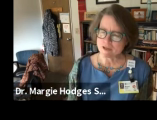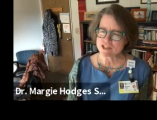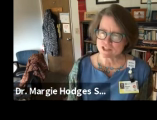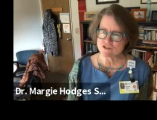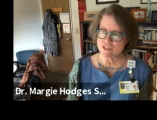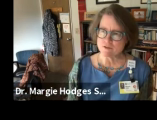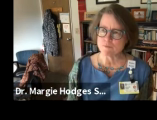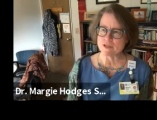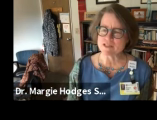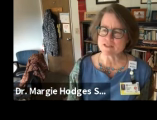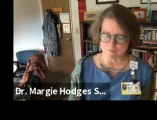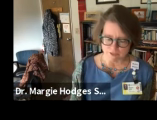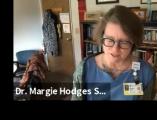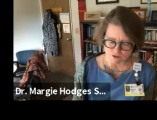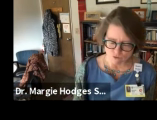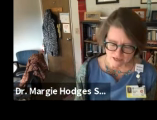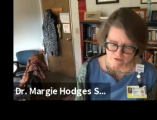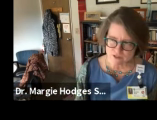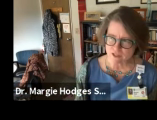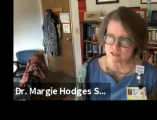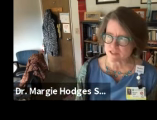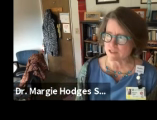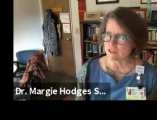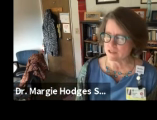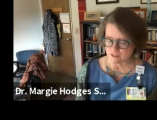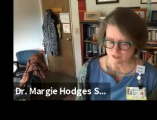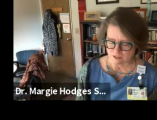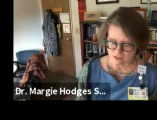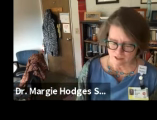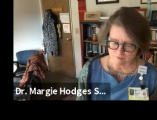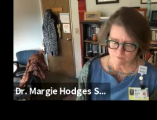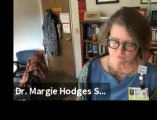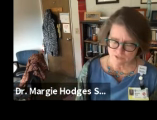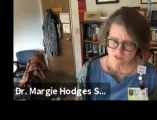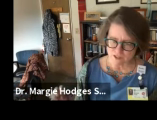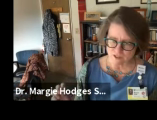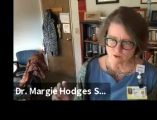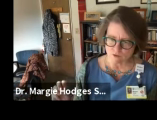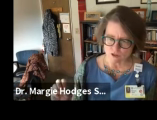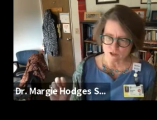too much history, but it grounds us in